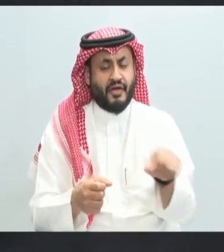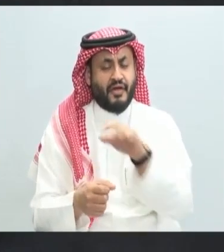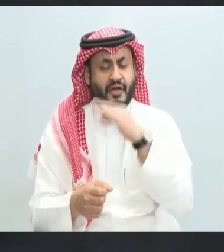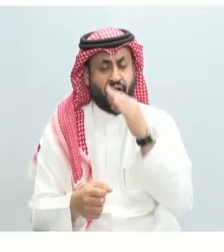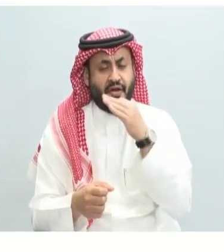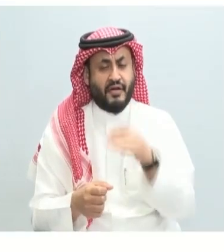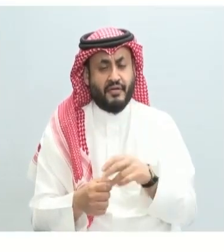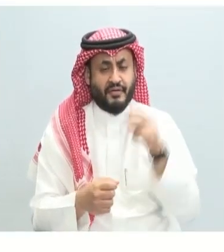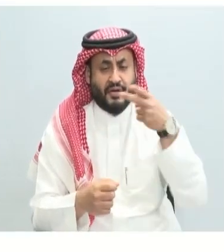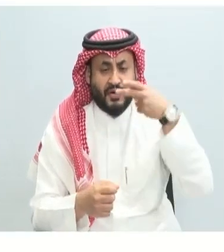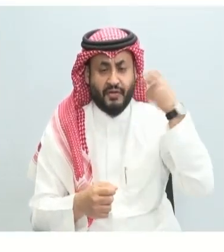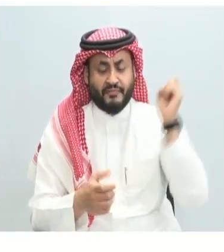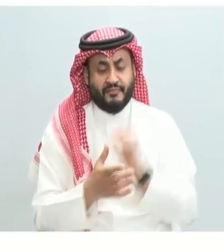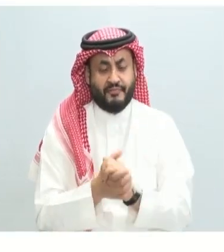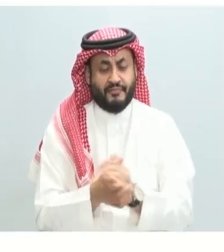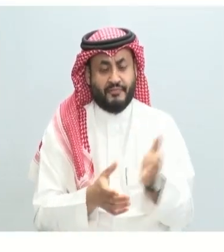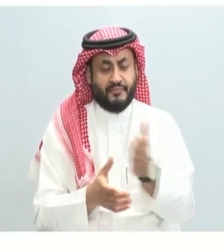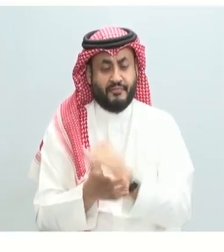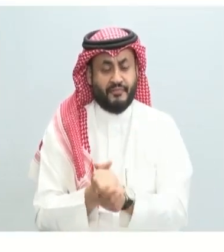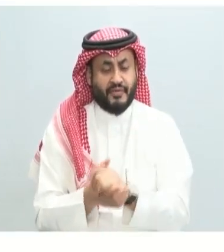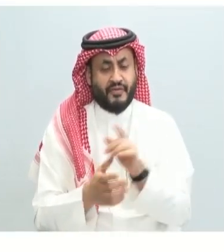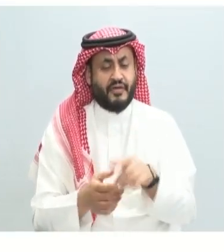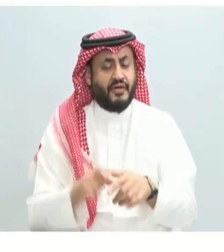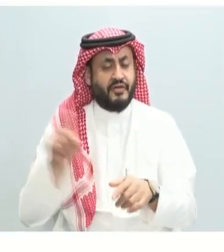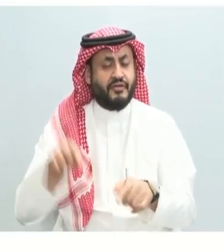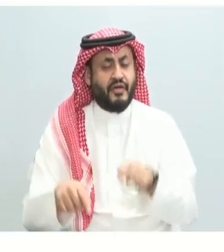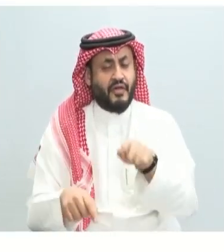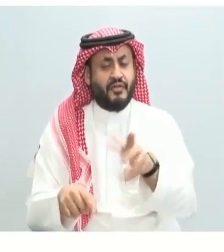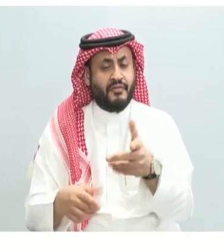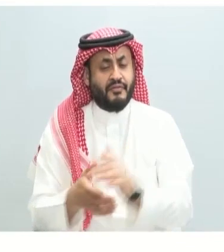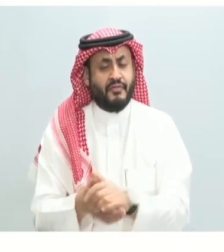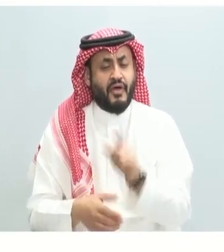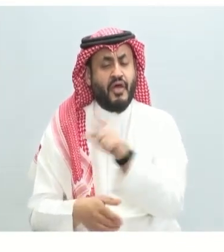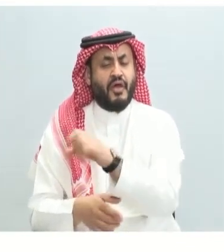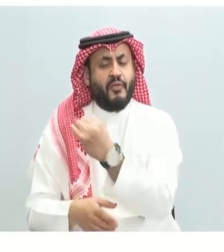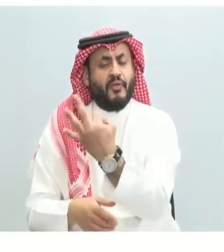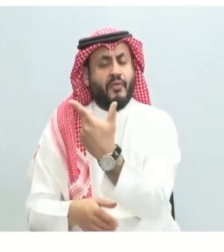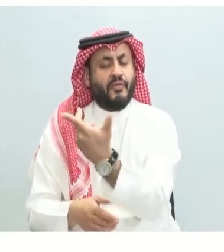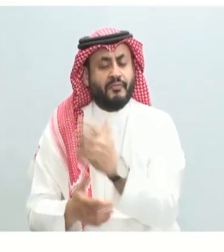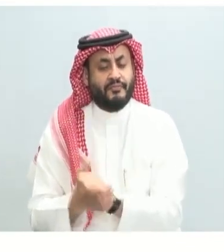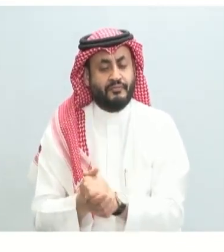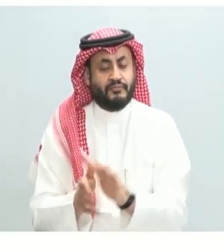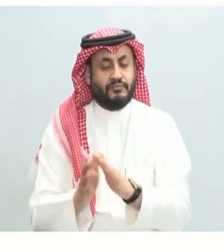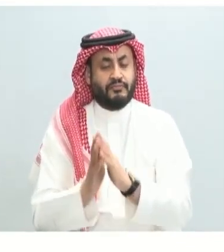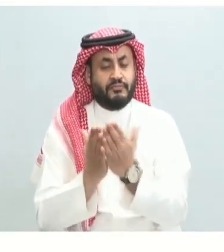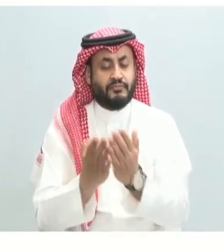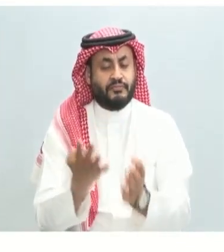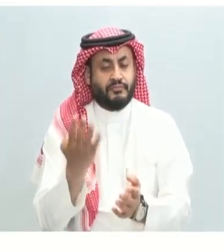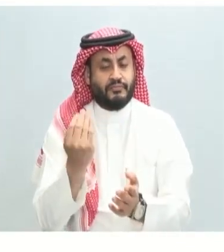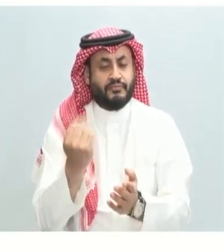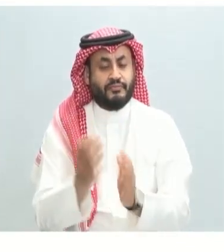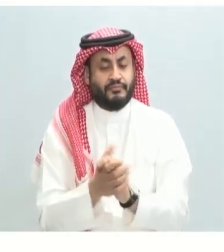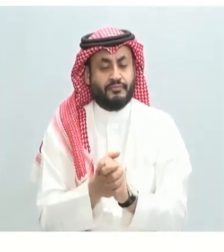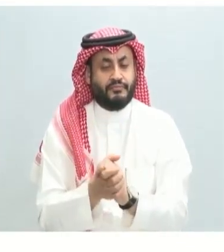to ask what's this or what are these. So now I would like you to open your books